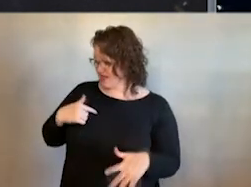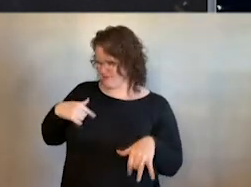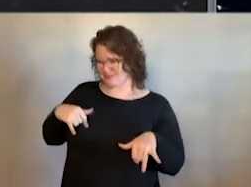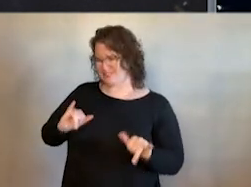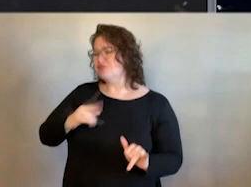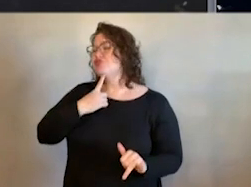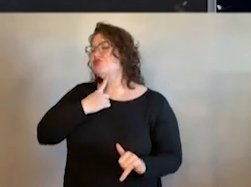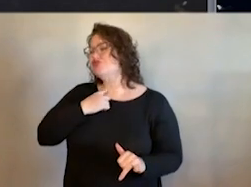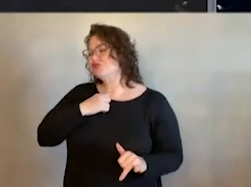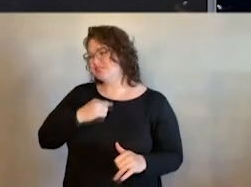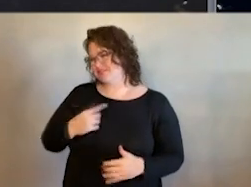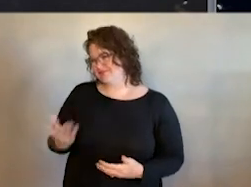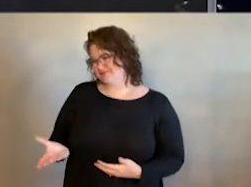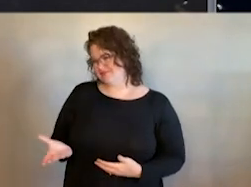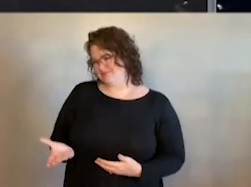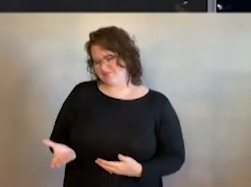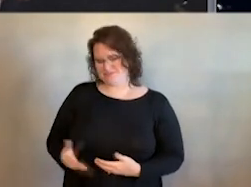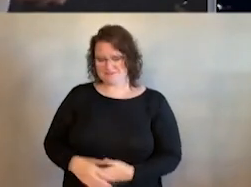thirsty.